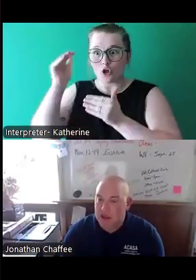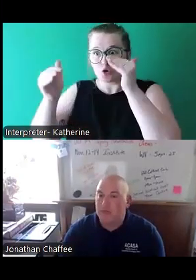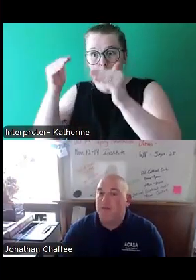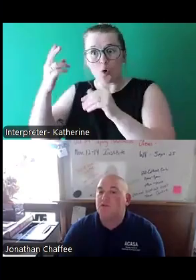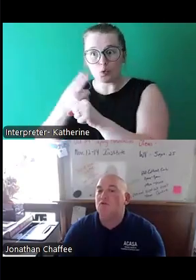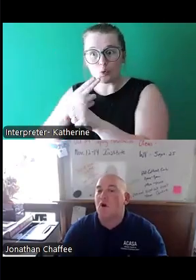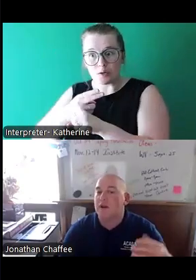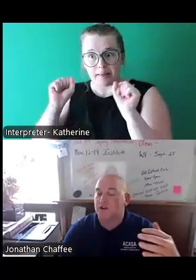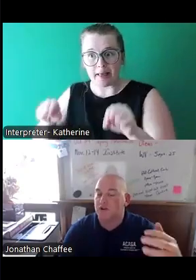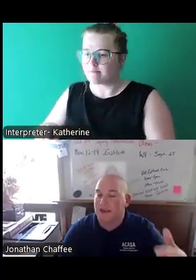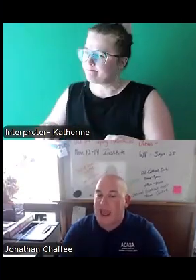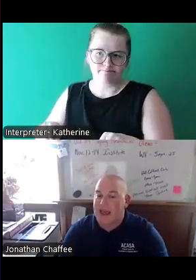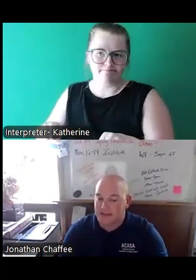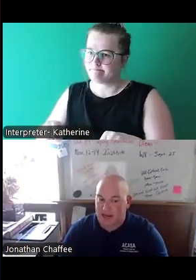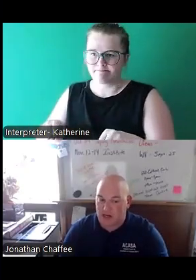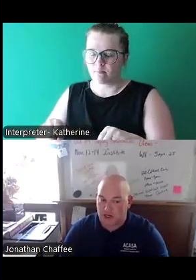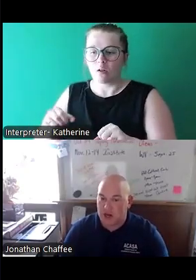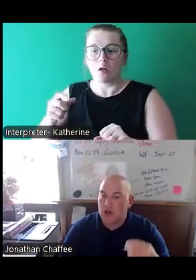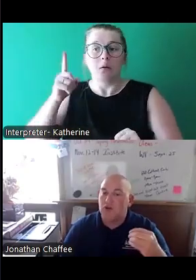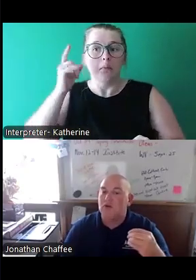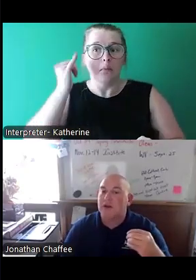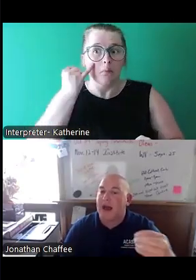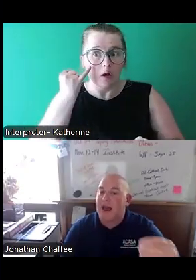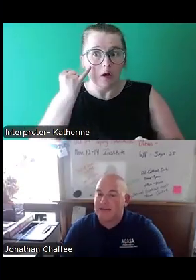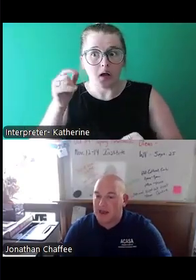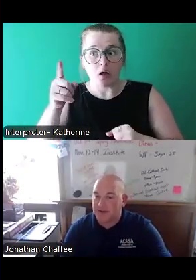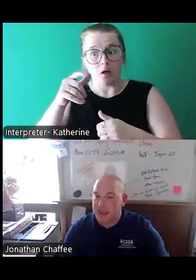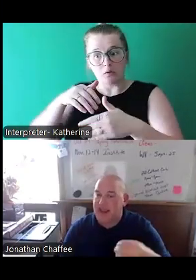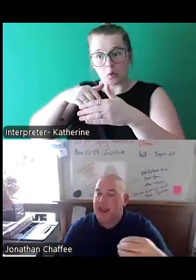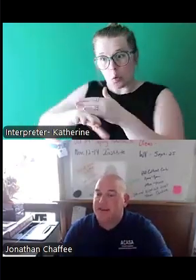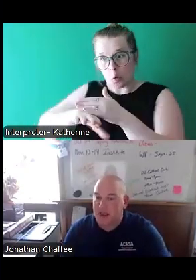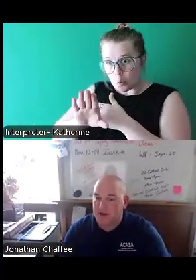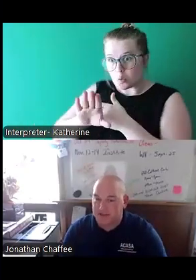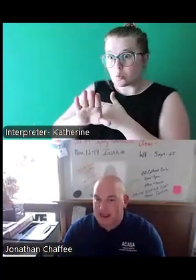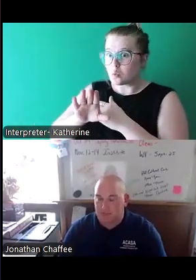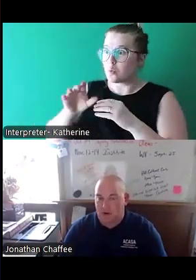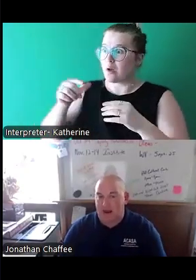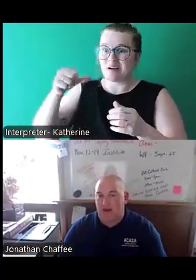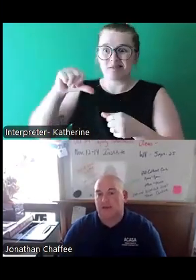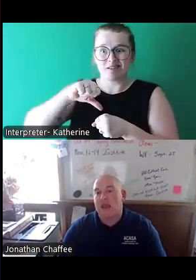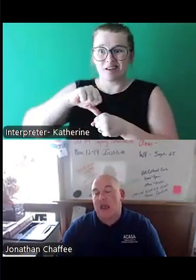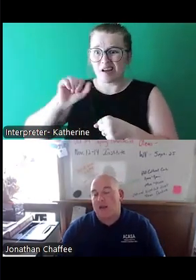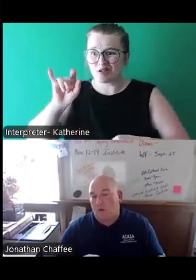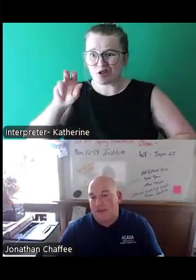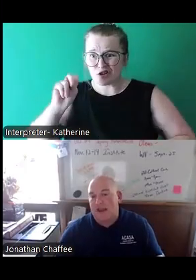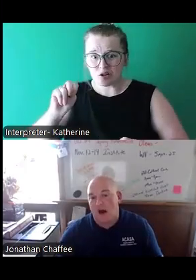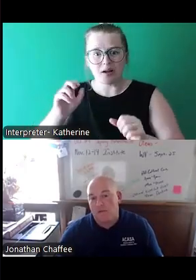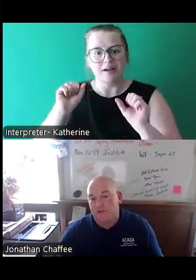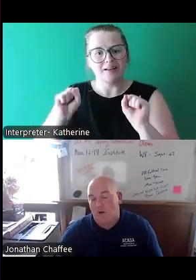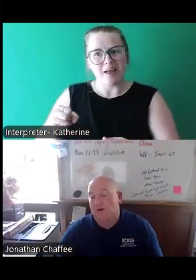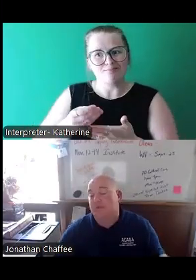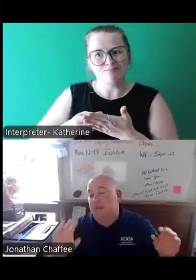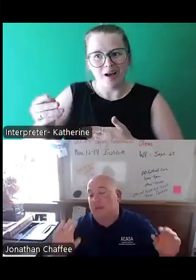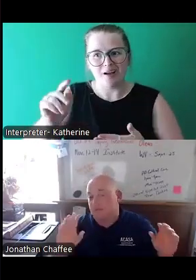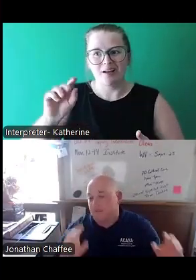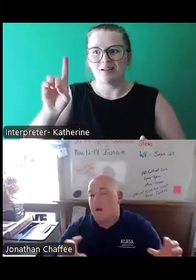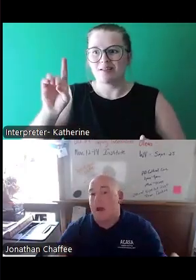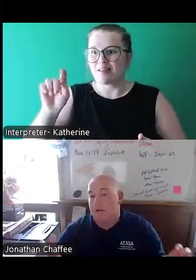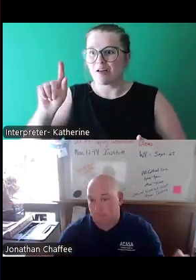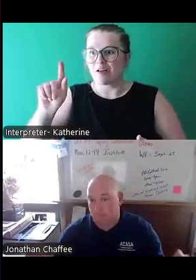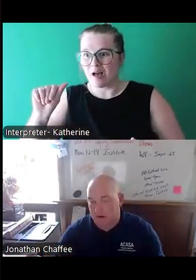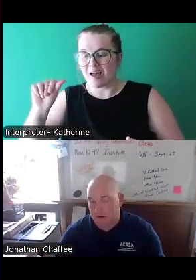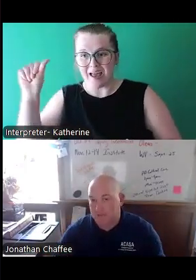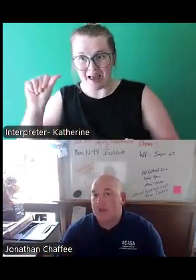cannabis. But if you go into a gas station, you can buy Delta 8 and Delta 10 products. And what that comes from is the farm